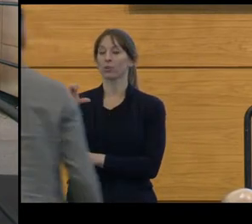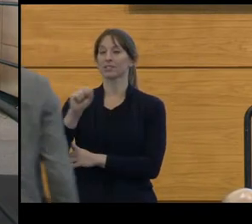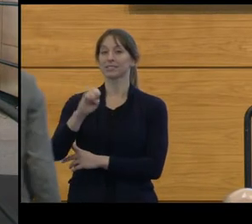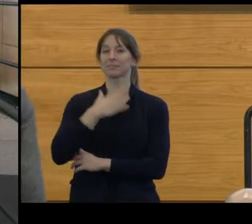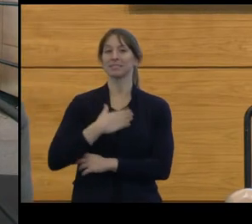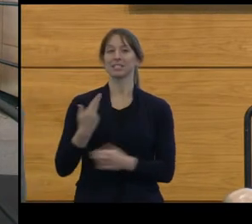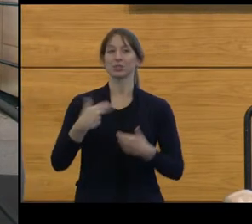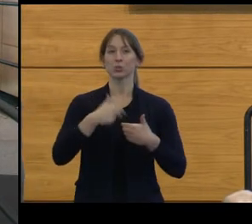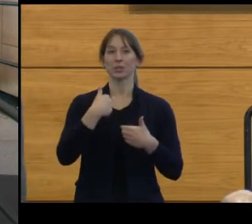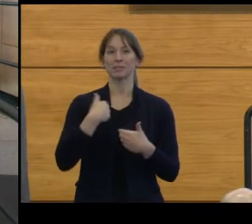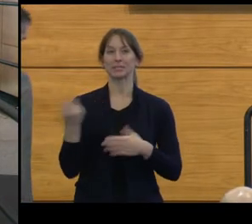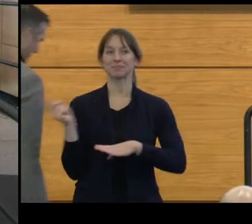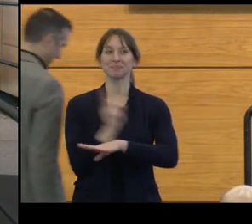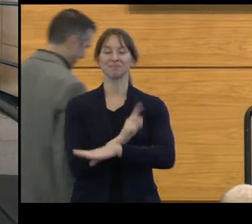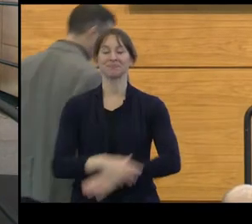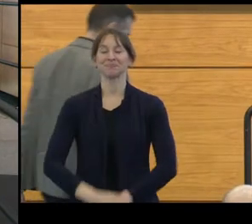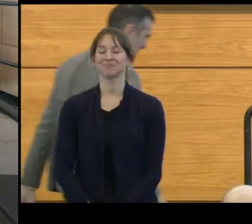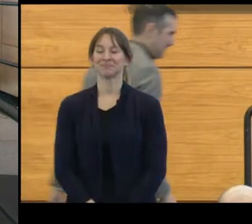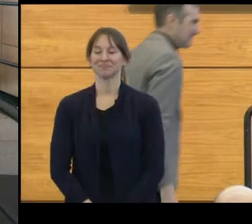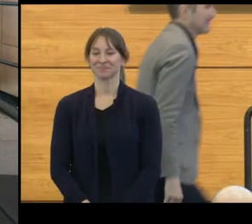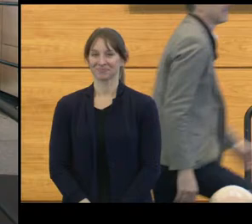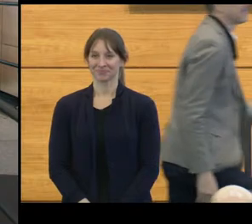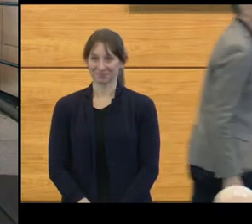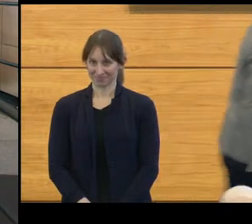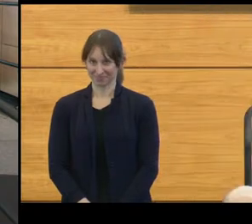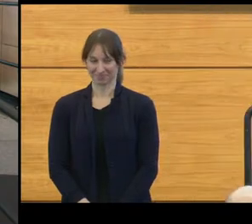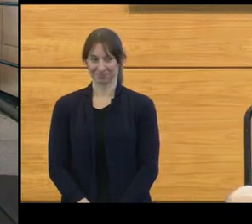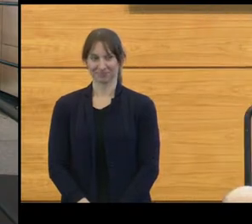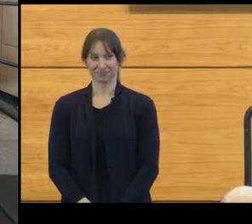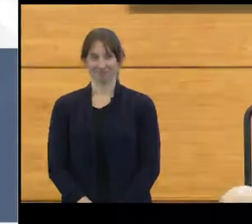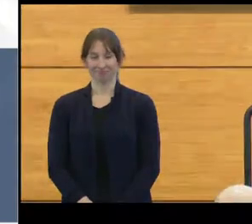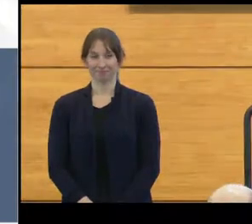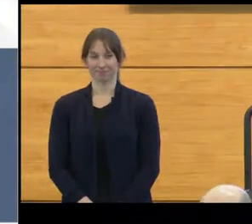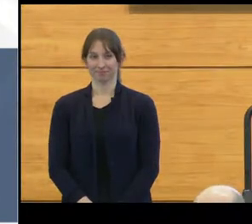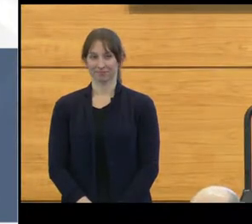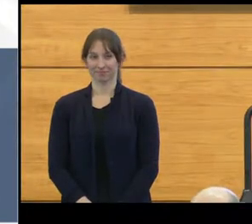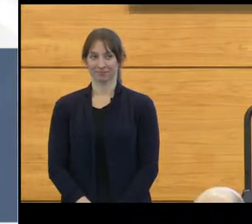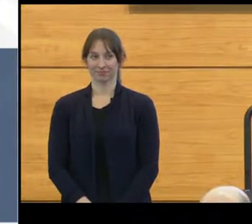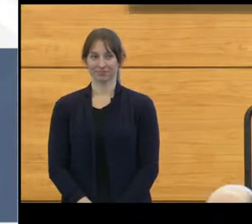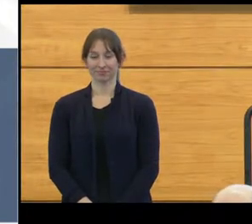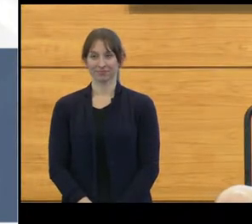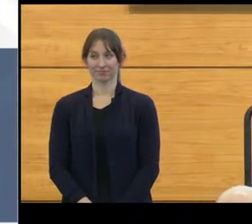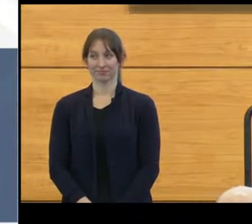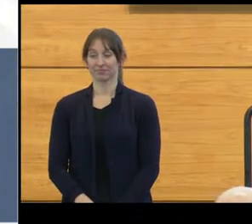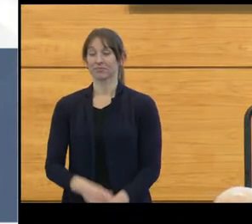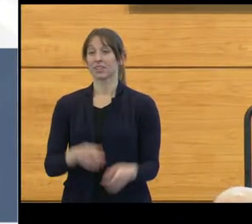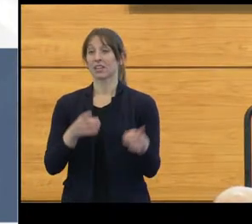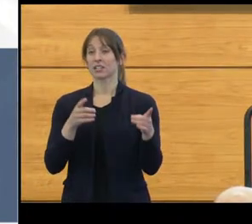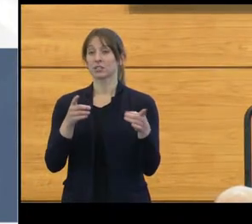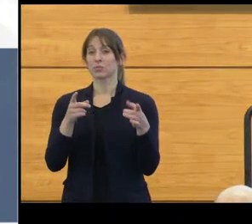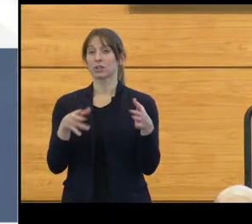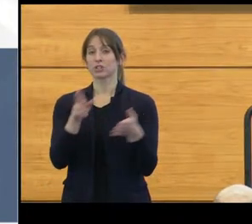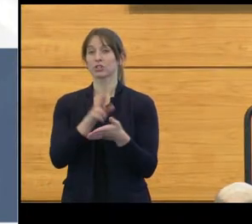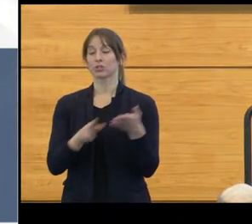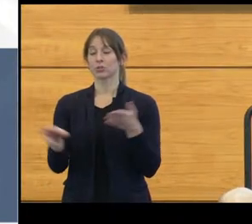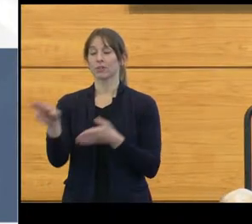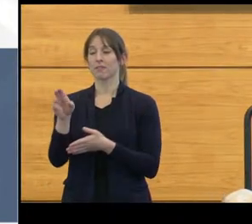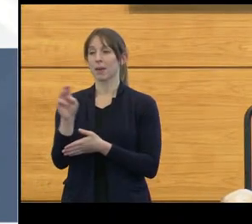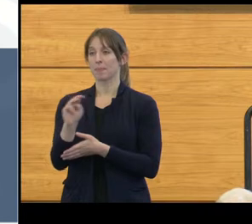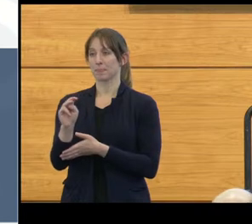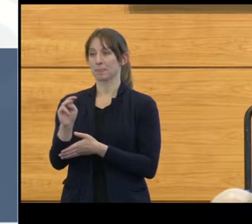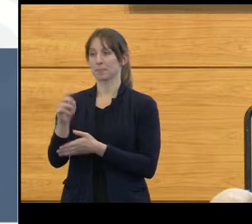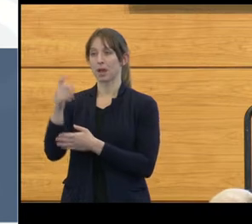platform? As director of the University of